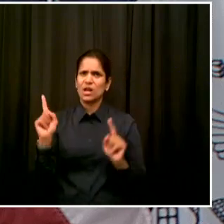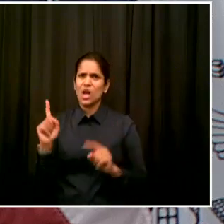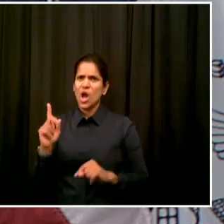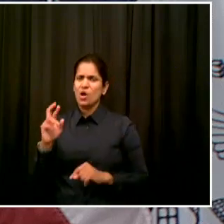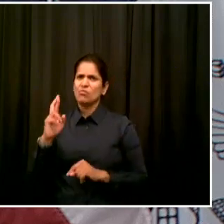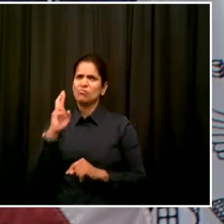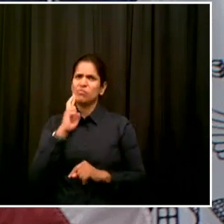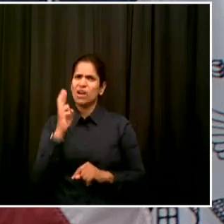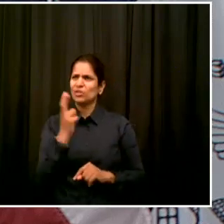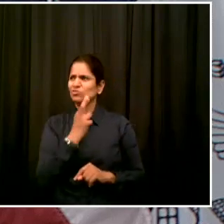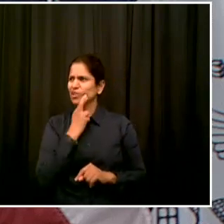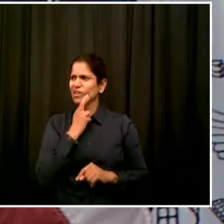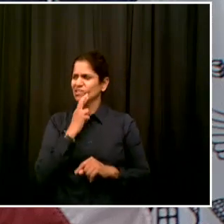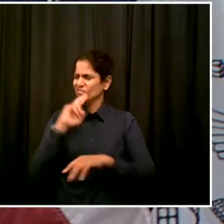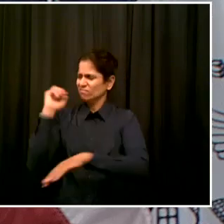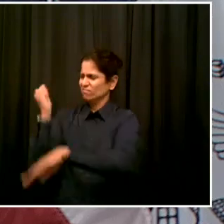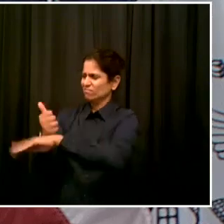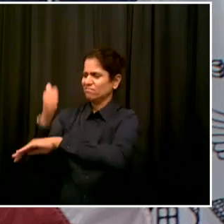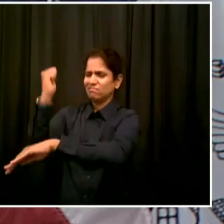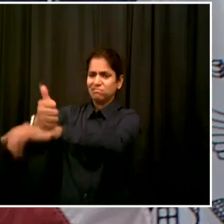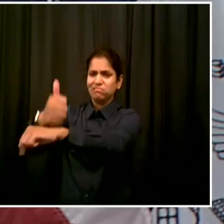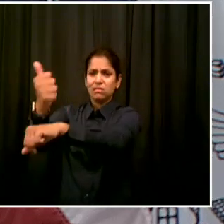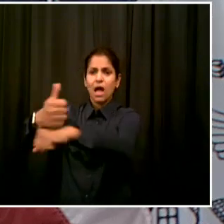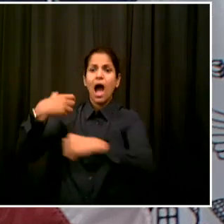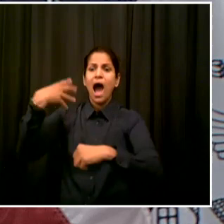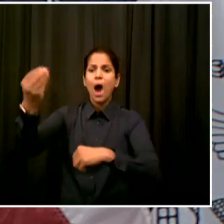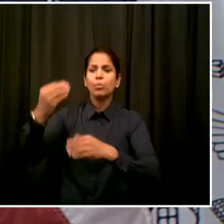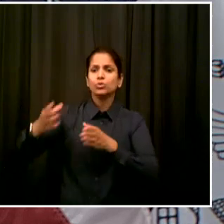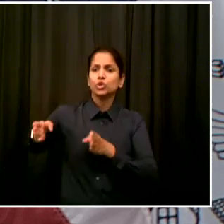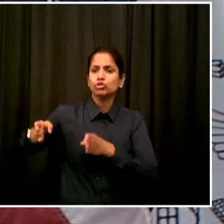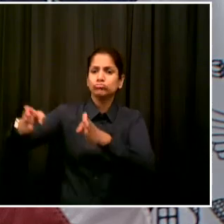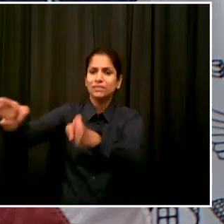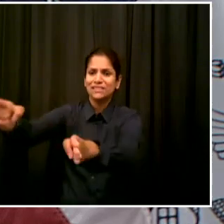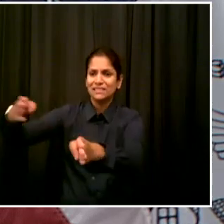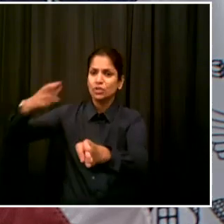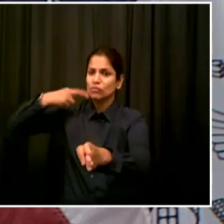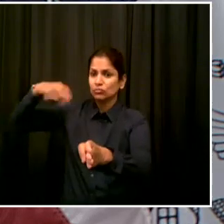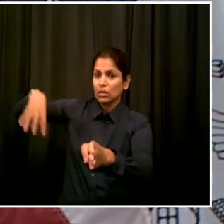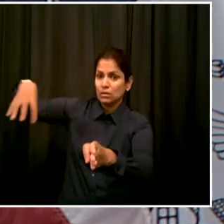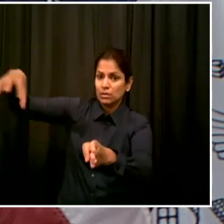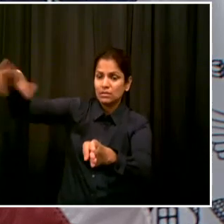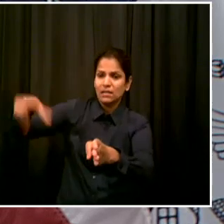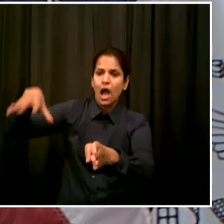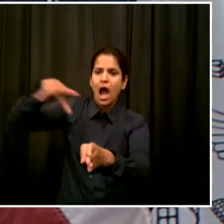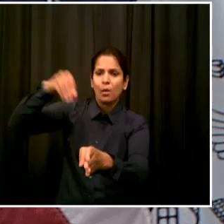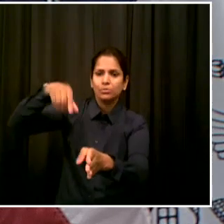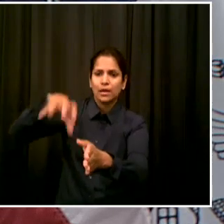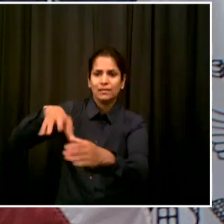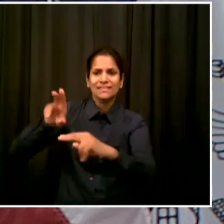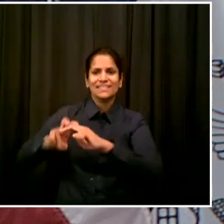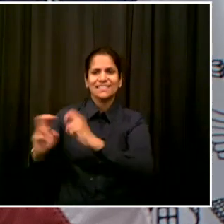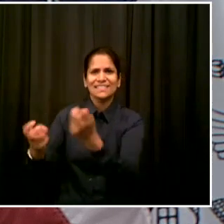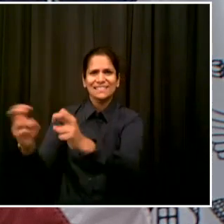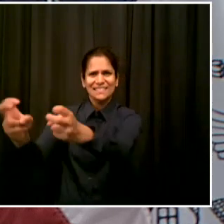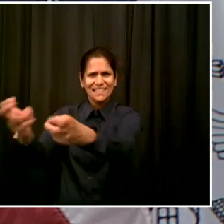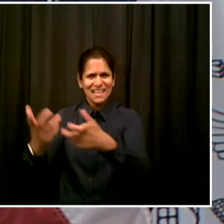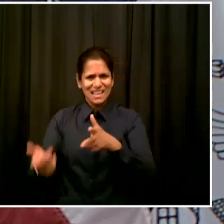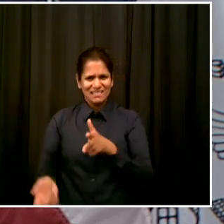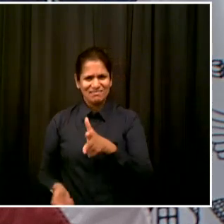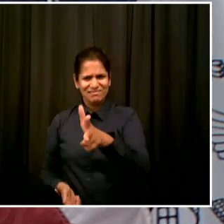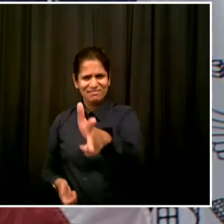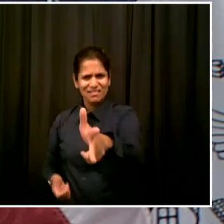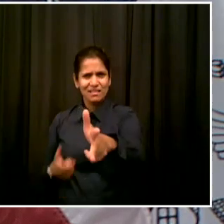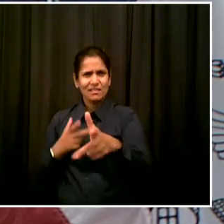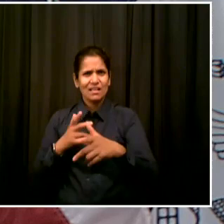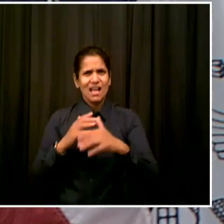the NYPD will reopen the public roadways for public use, and B, why don't you make your open restaurant streets 24/7